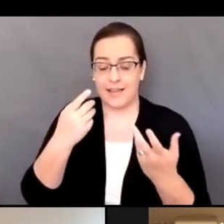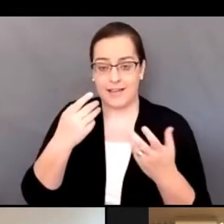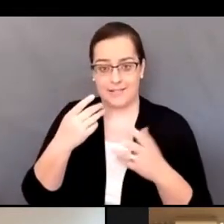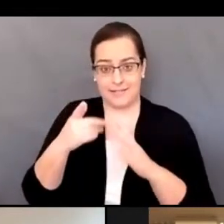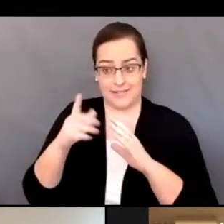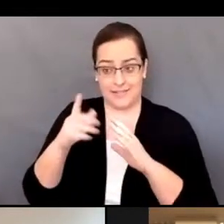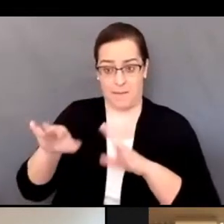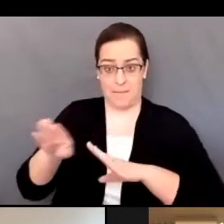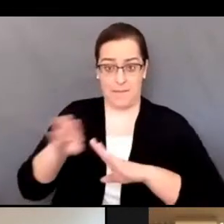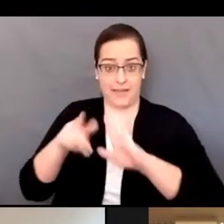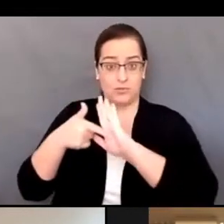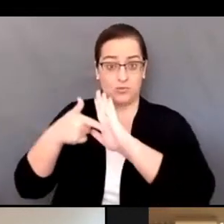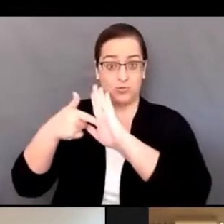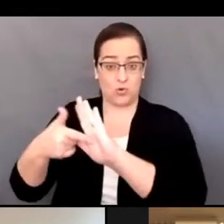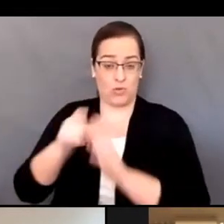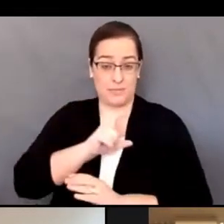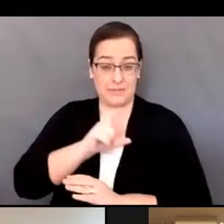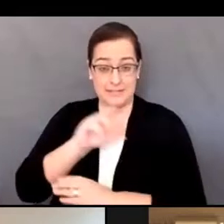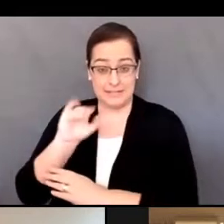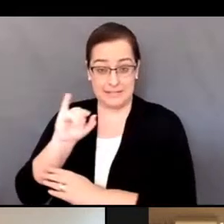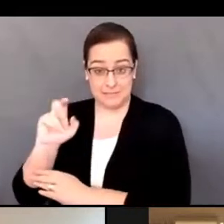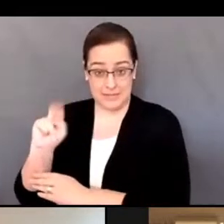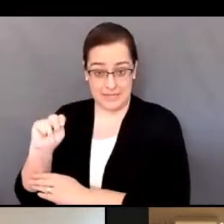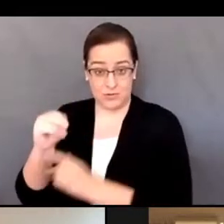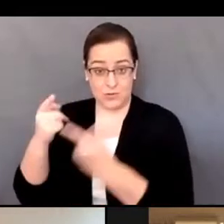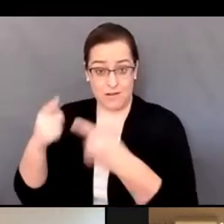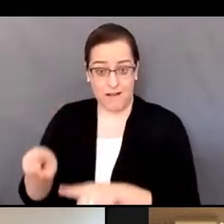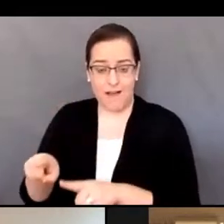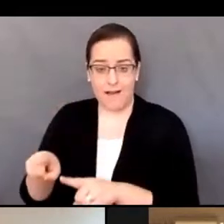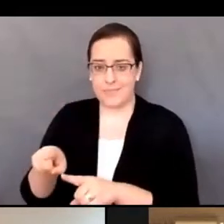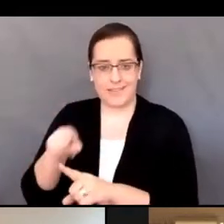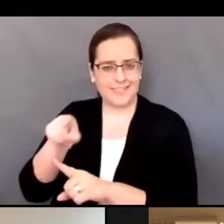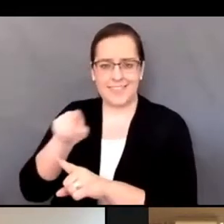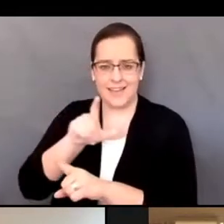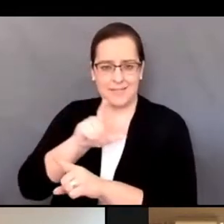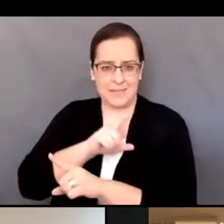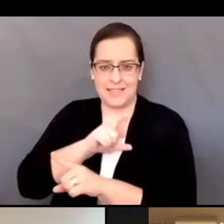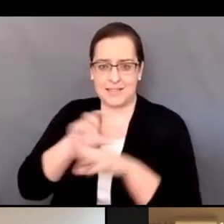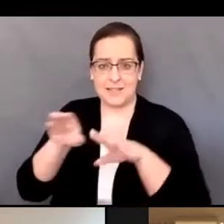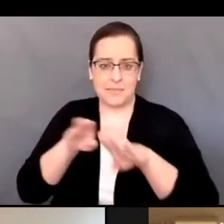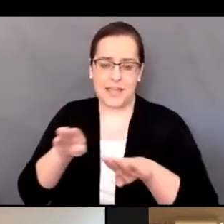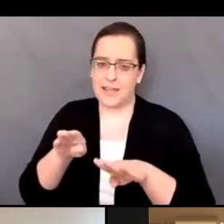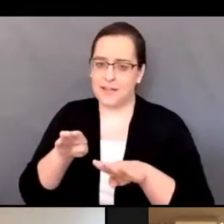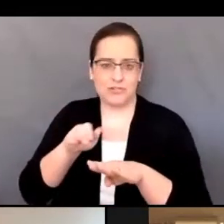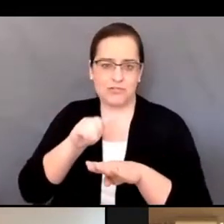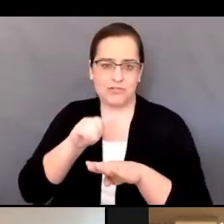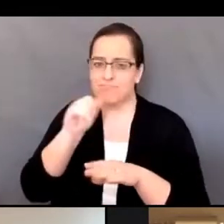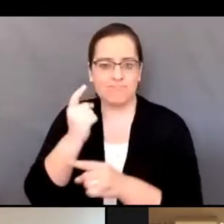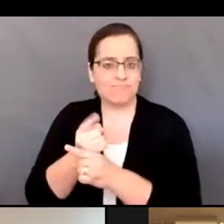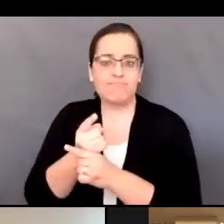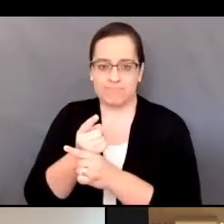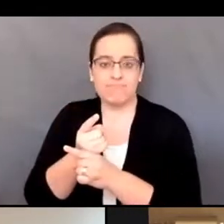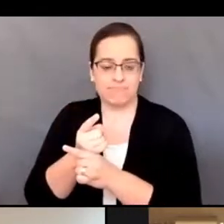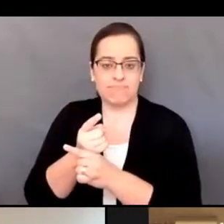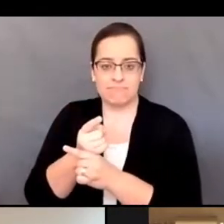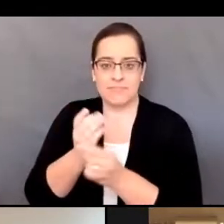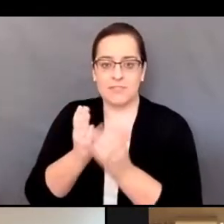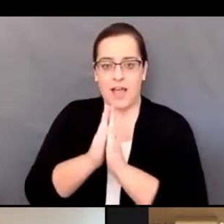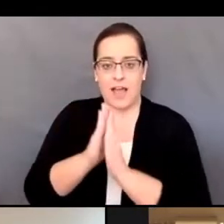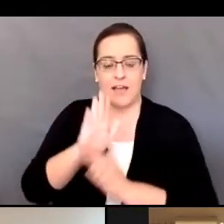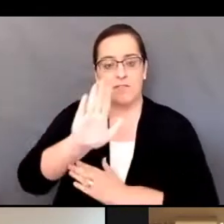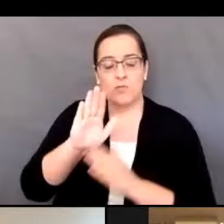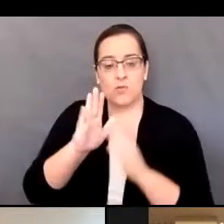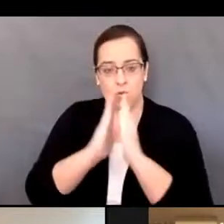exhibited by those officers in Minneapolis is not acceptable in Amarillo. So I ask for your prayers